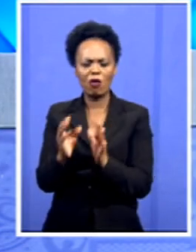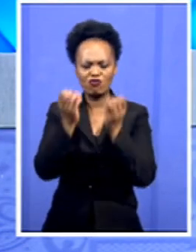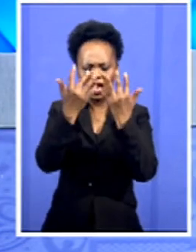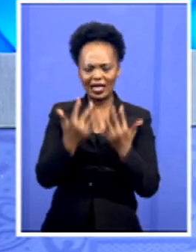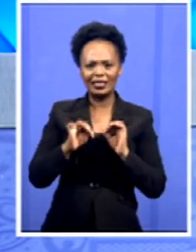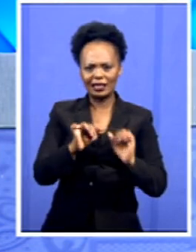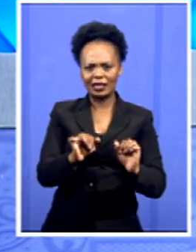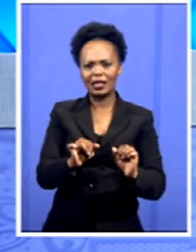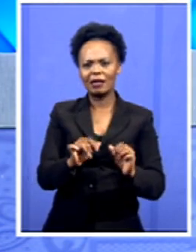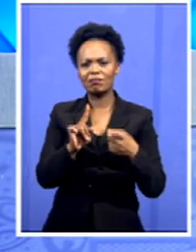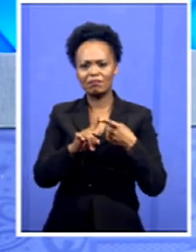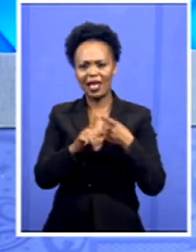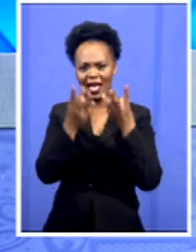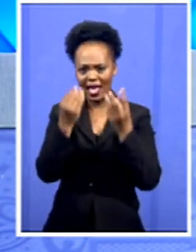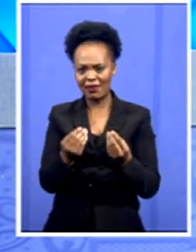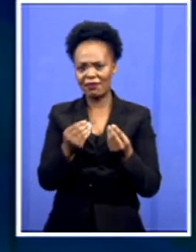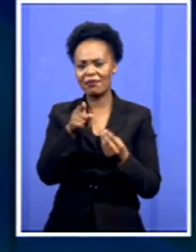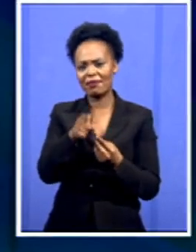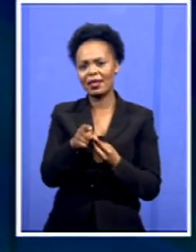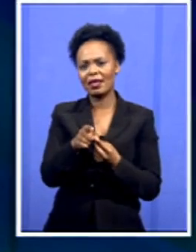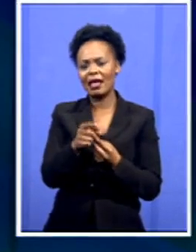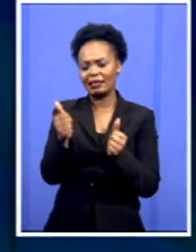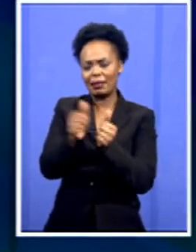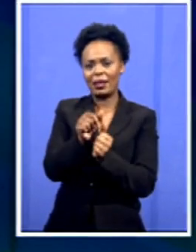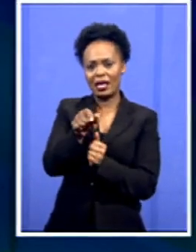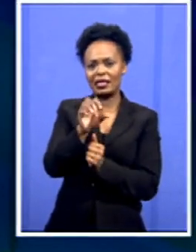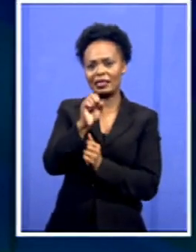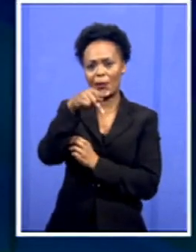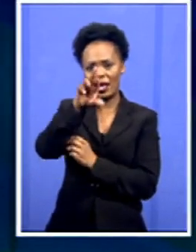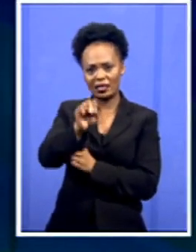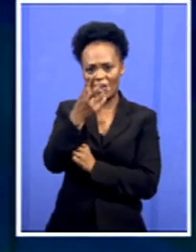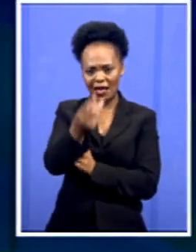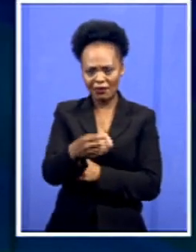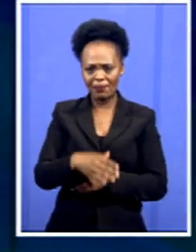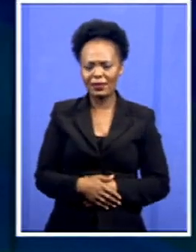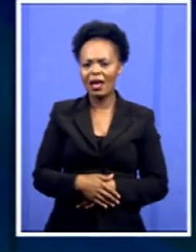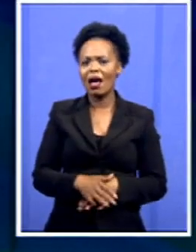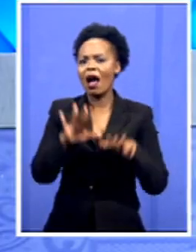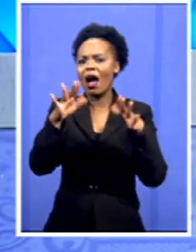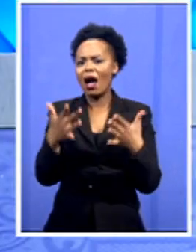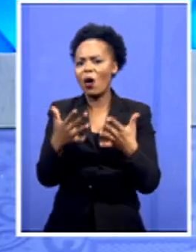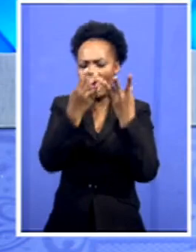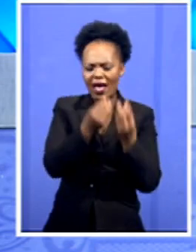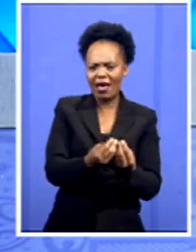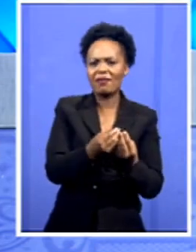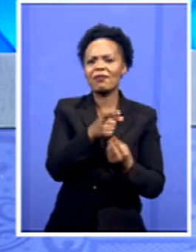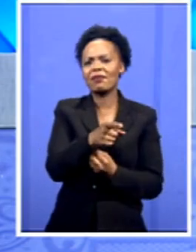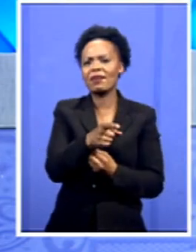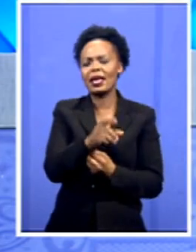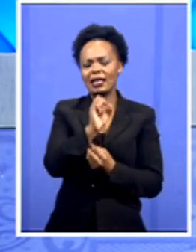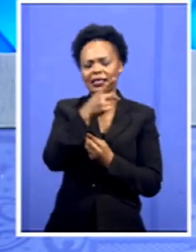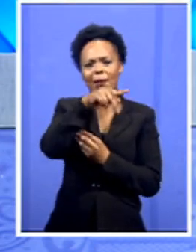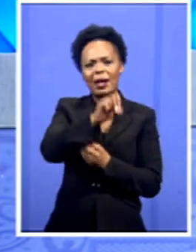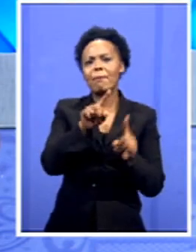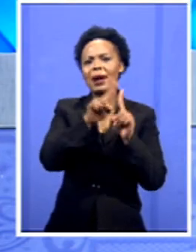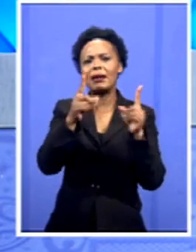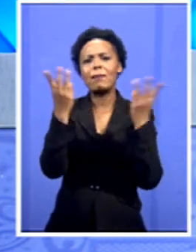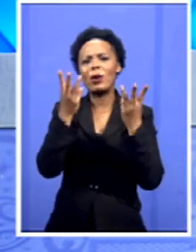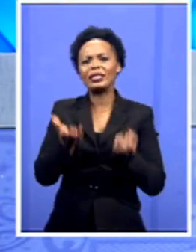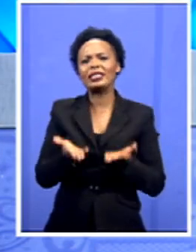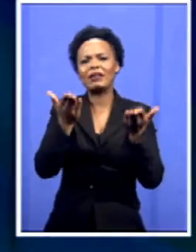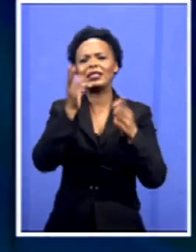have a surplus? Yes, yes. So how do you have a surplus and yet people require services? How